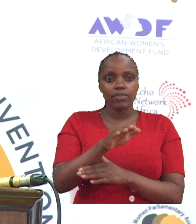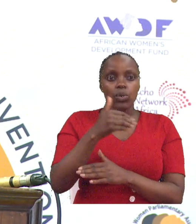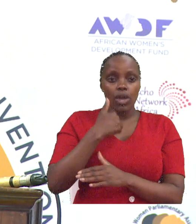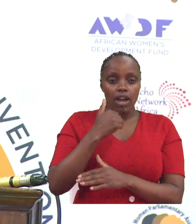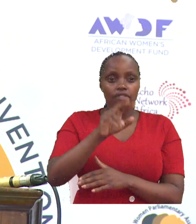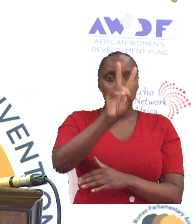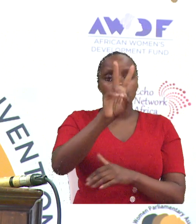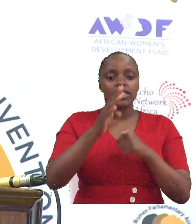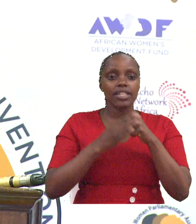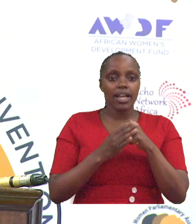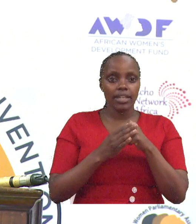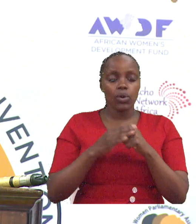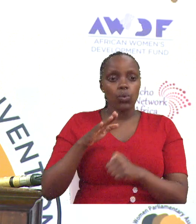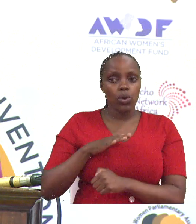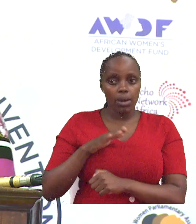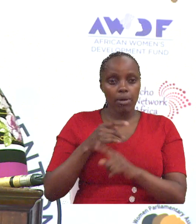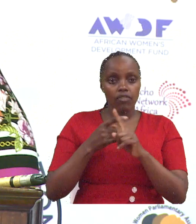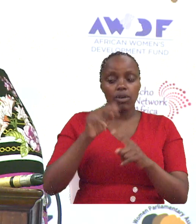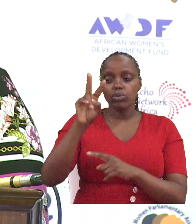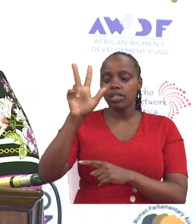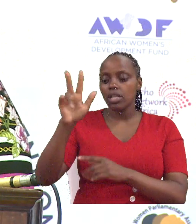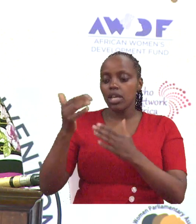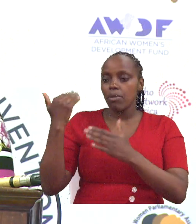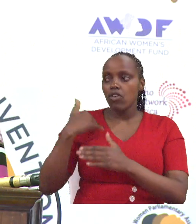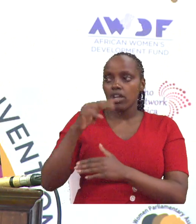have 29 from